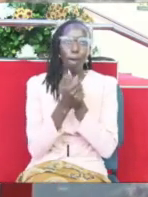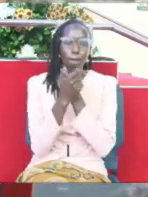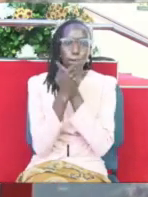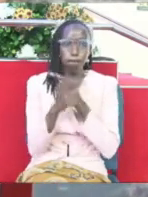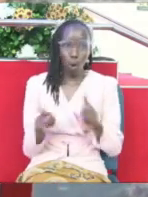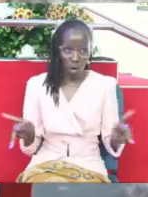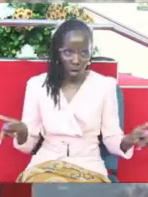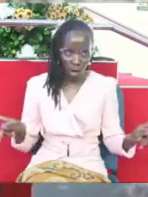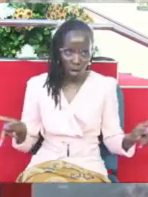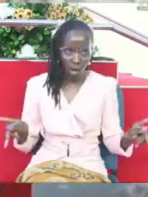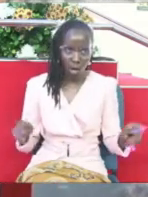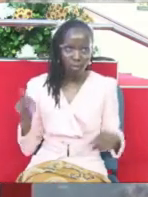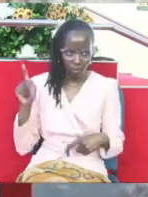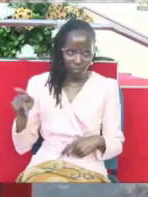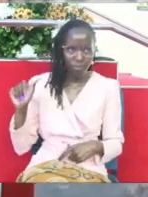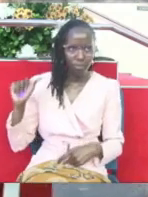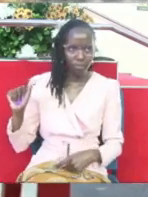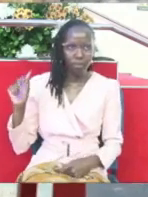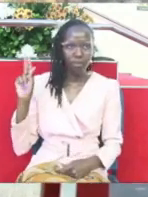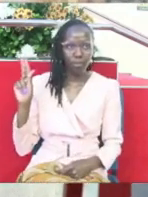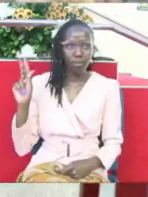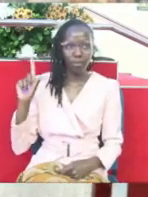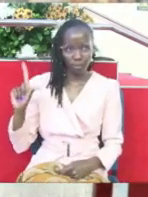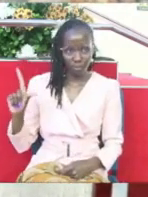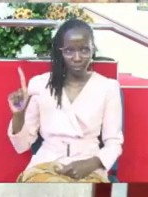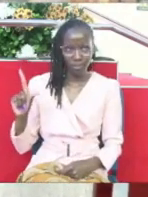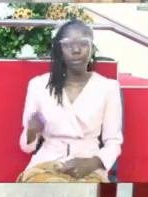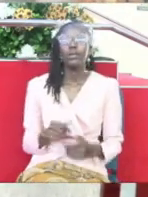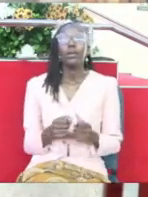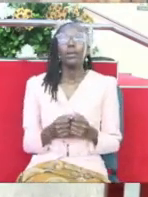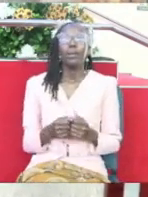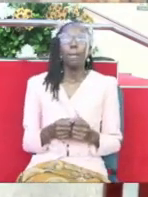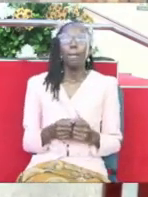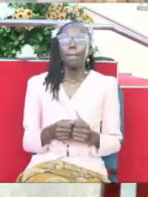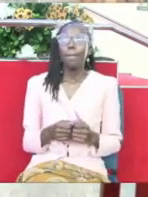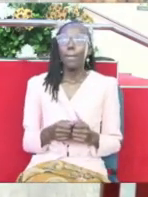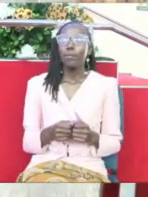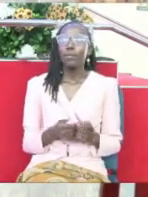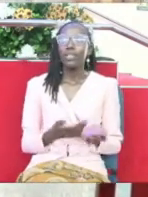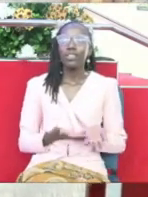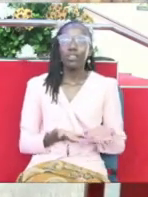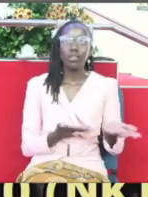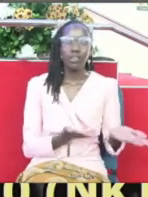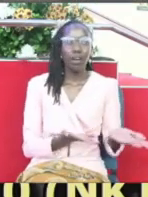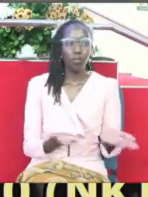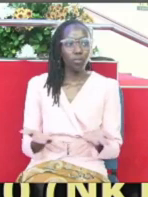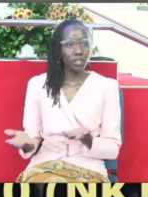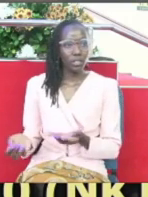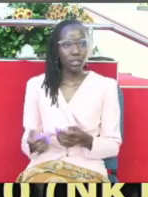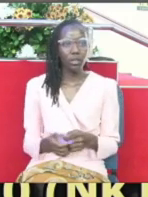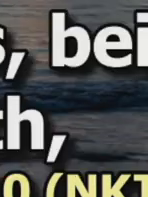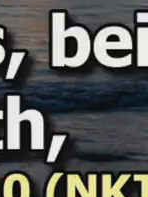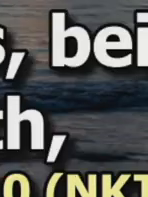chapter 3 verse 10, if we can read it. In other words, he had served him all this while. Kumaanisha kwamba alikuwa amemtumikia wakati